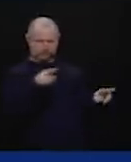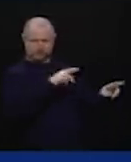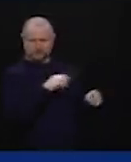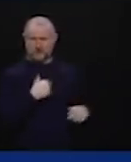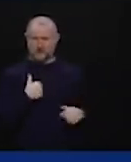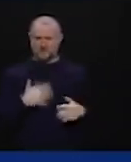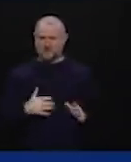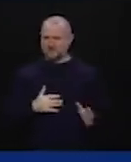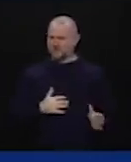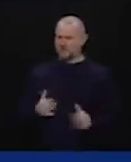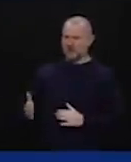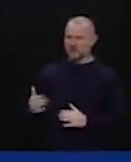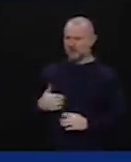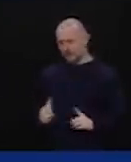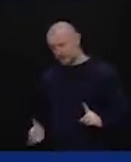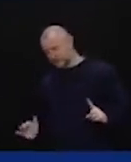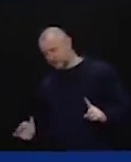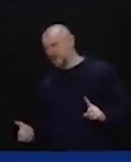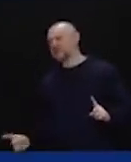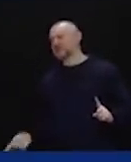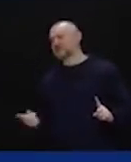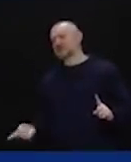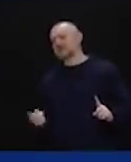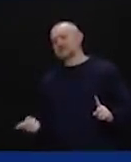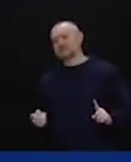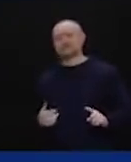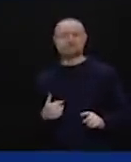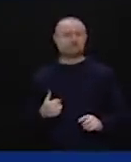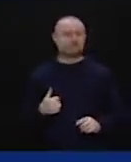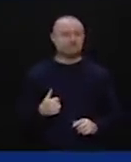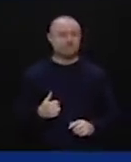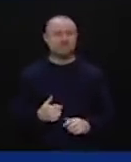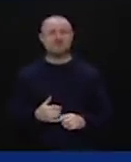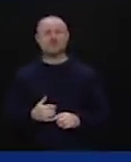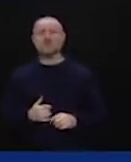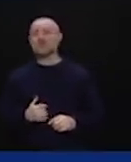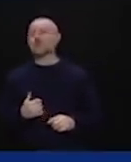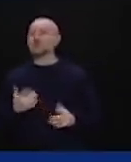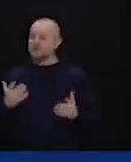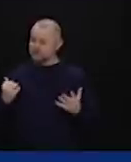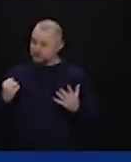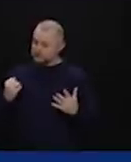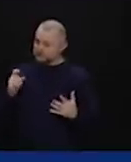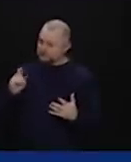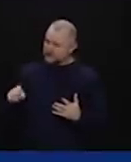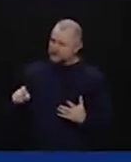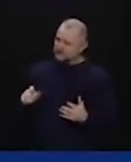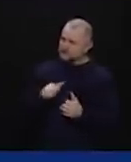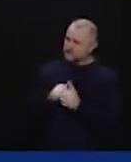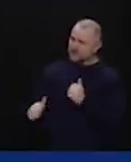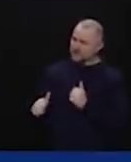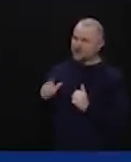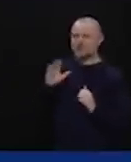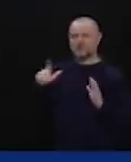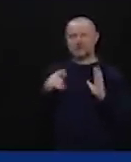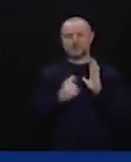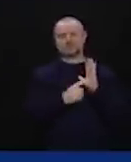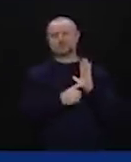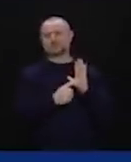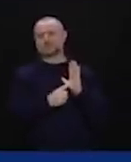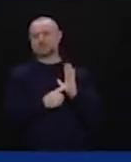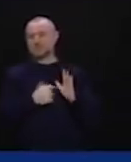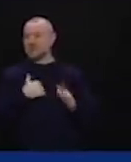not so whispering in her ear all the time about this. But we first got to pass the USICA bill, which we're making great progress on.